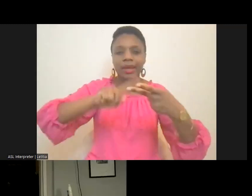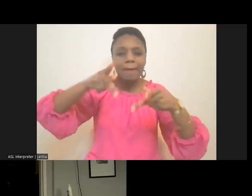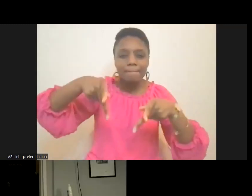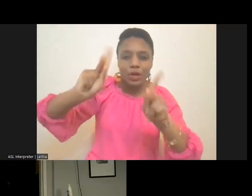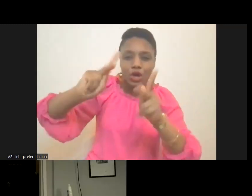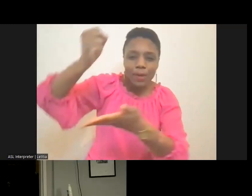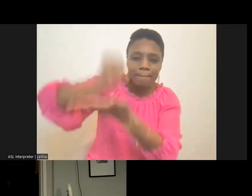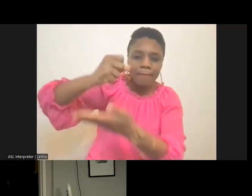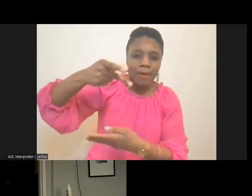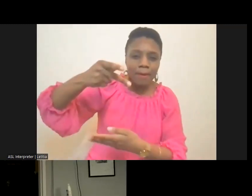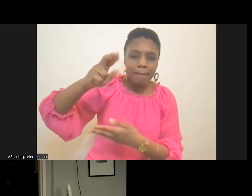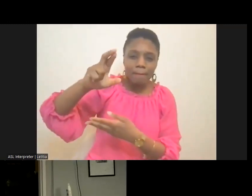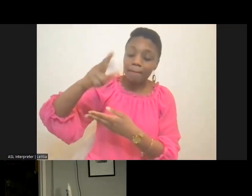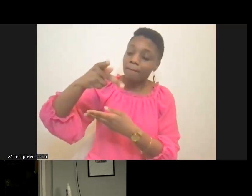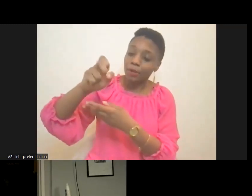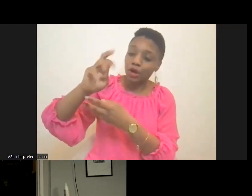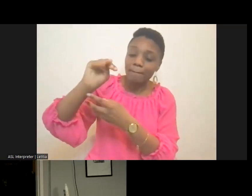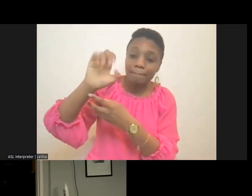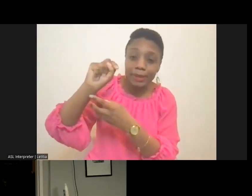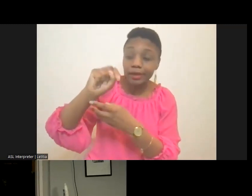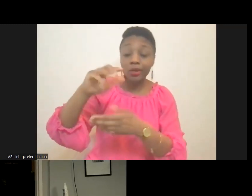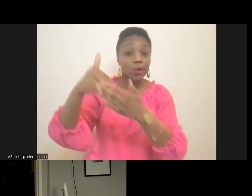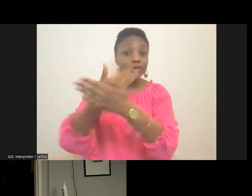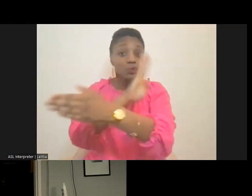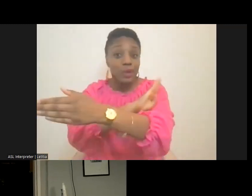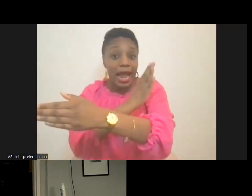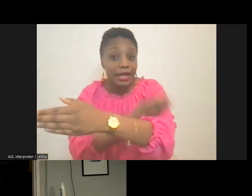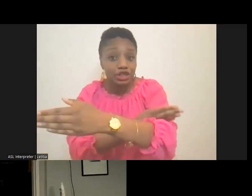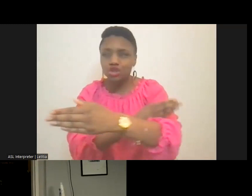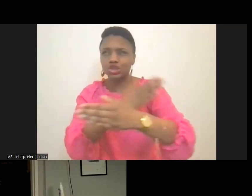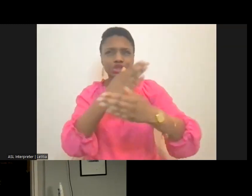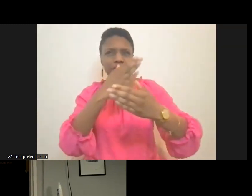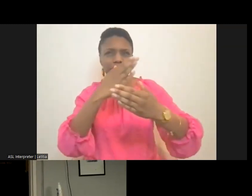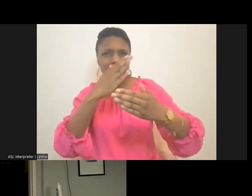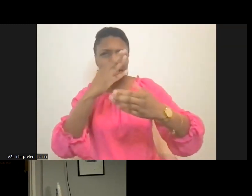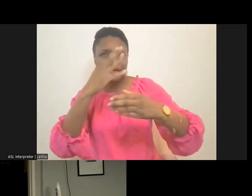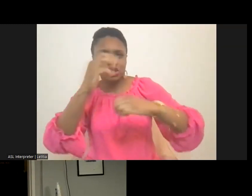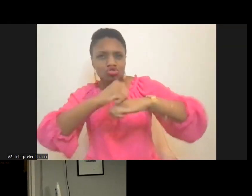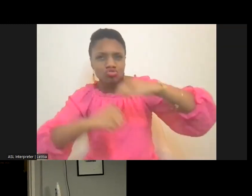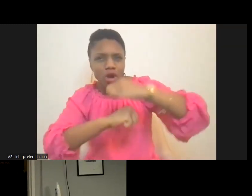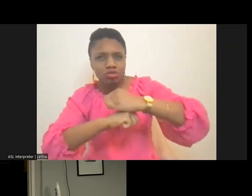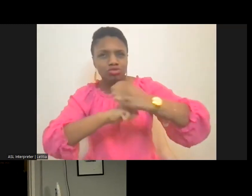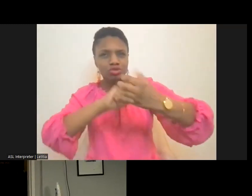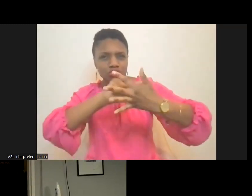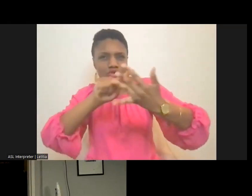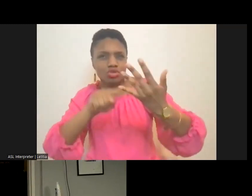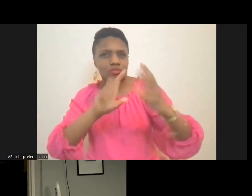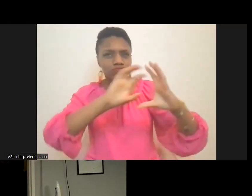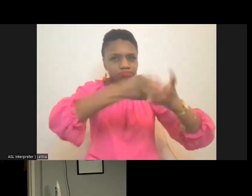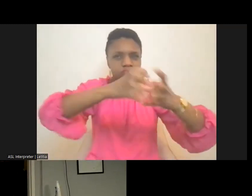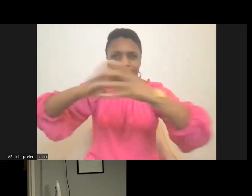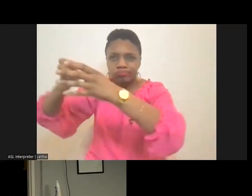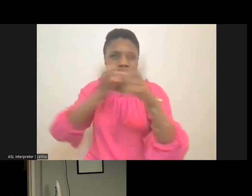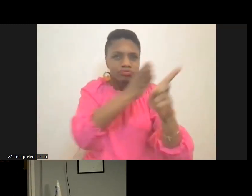lighting, for example, or even give new energy infrastructure. And I wonder if this might be an opportunity. In some cases, maybe